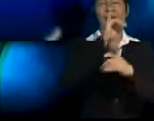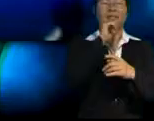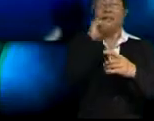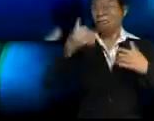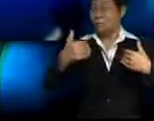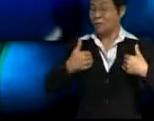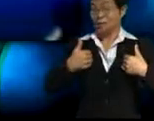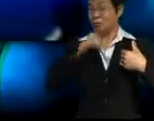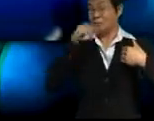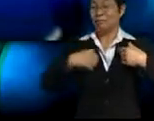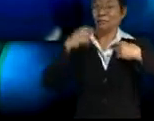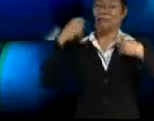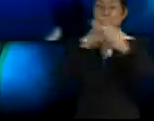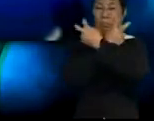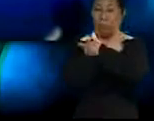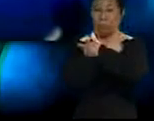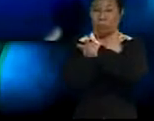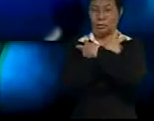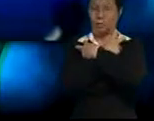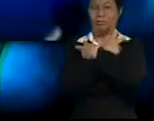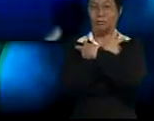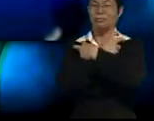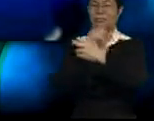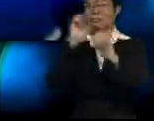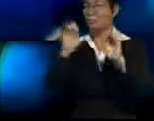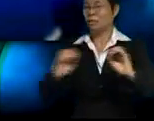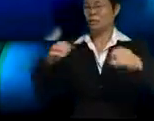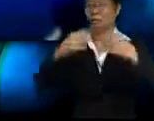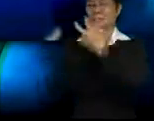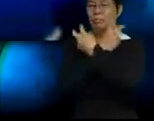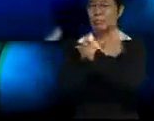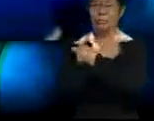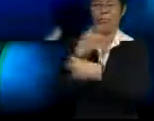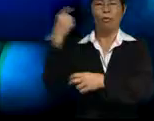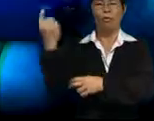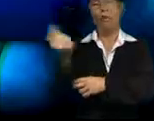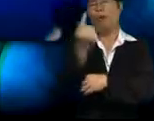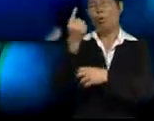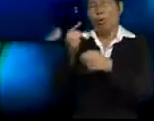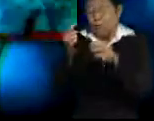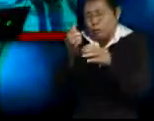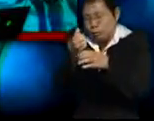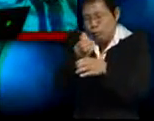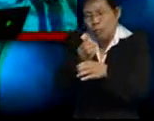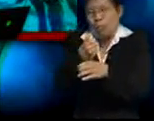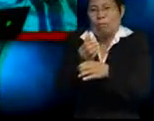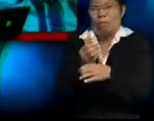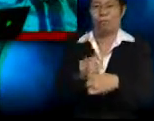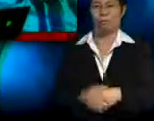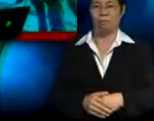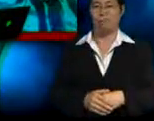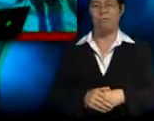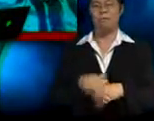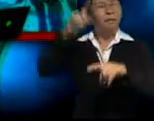Invertebrates are animals without backbones. They are often small.